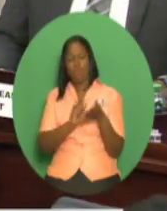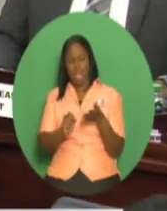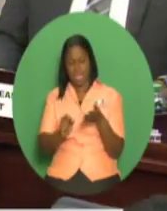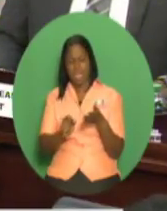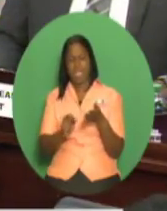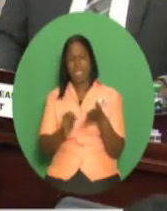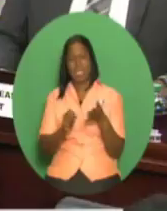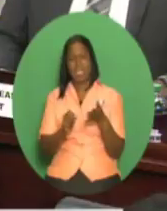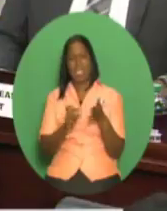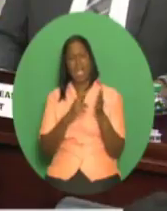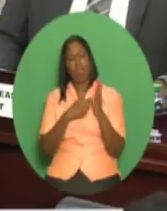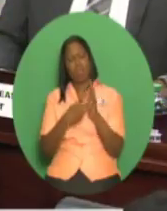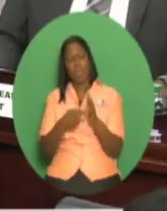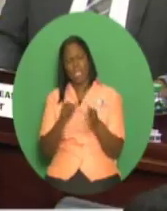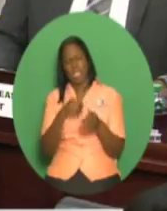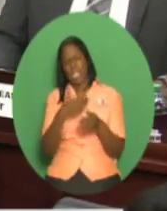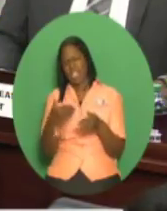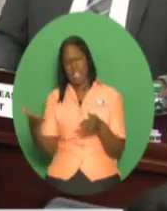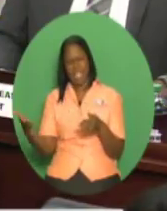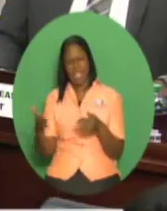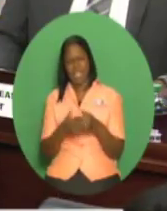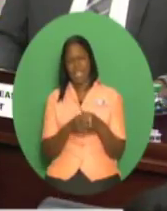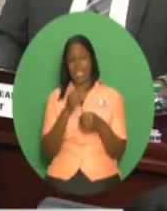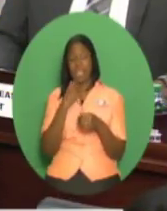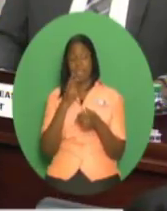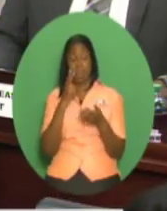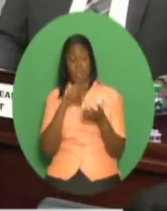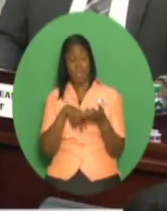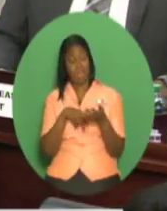appalled at the quality and at the level of their handwriting.